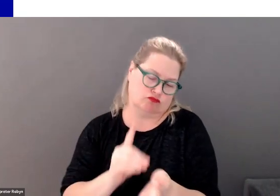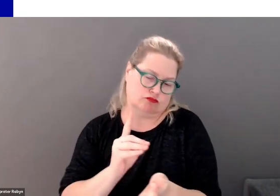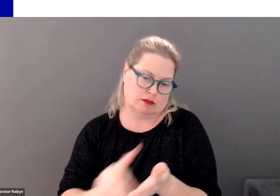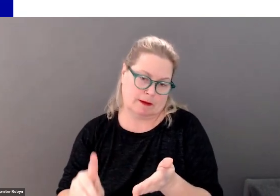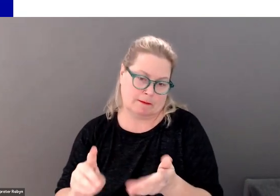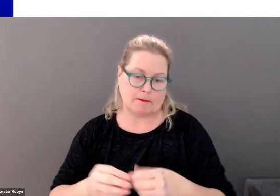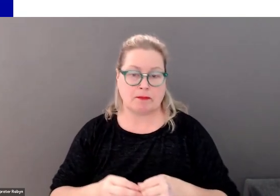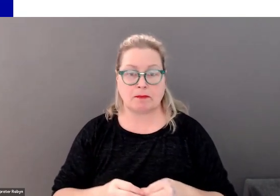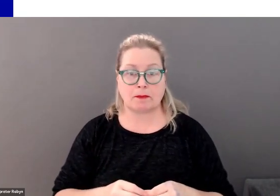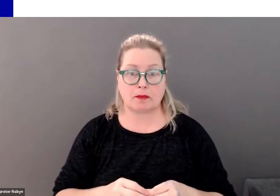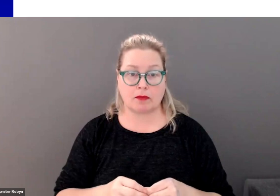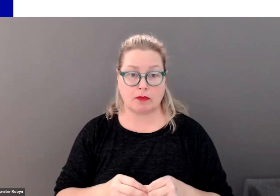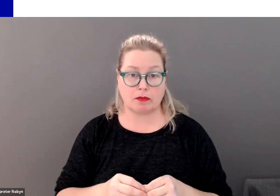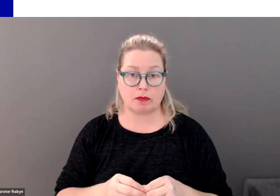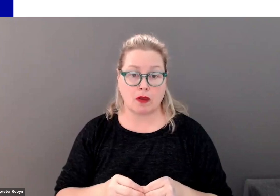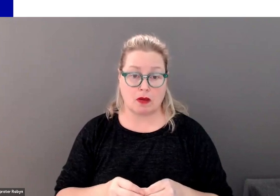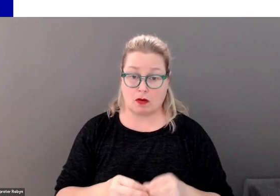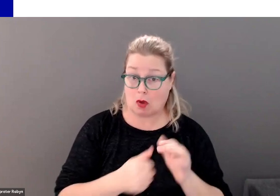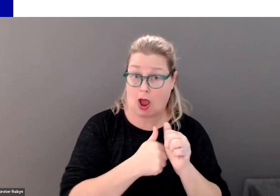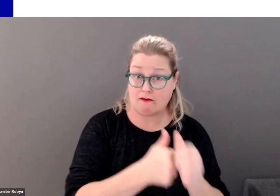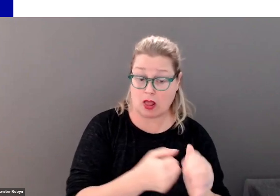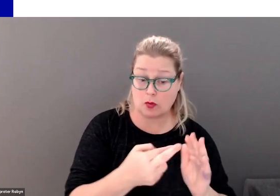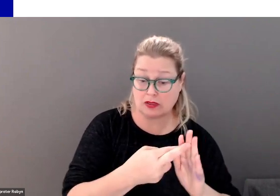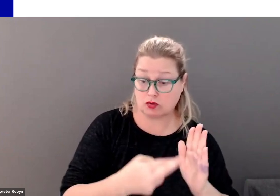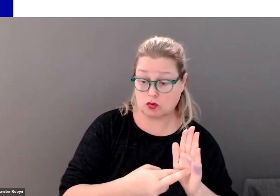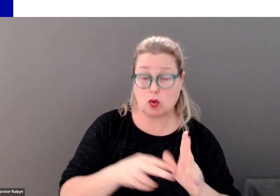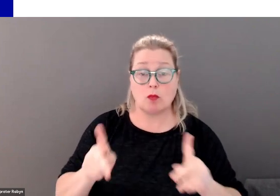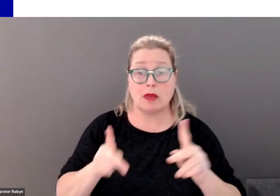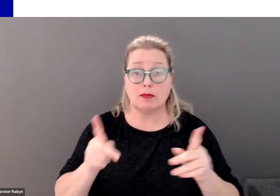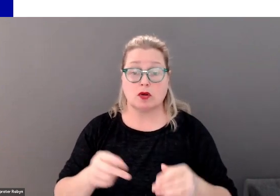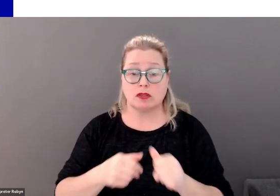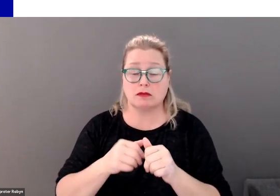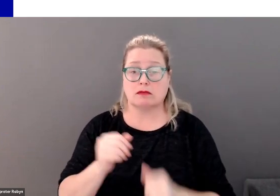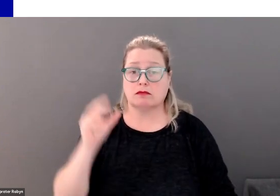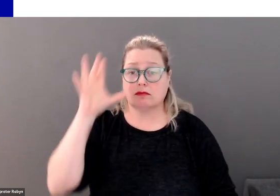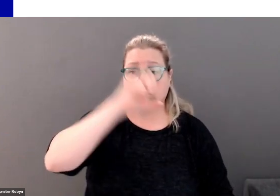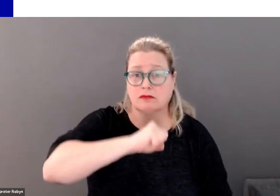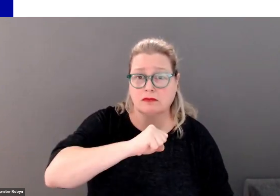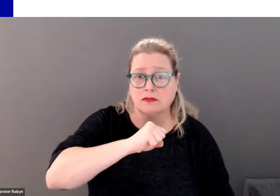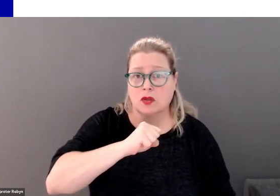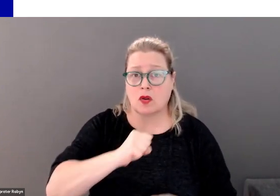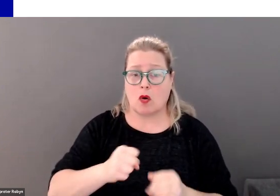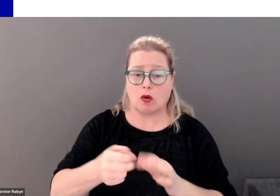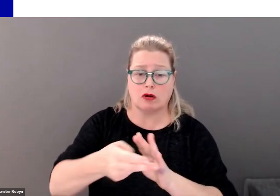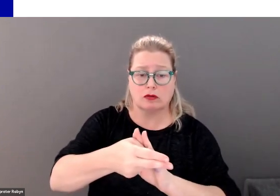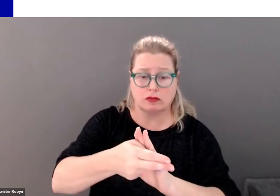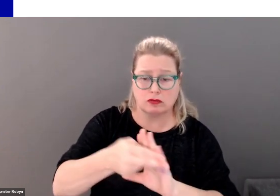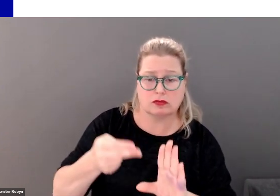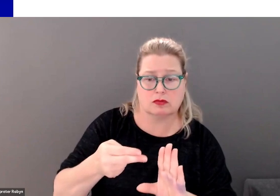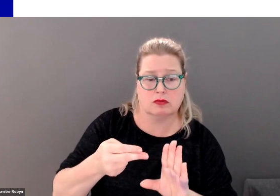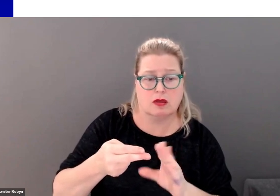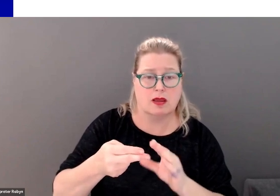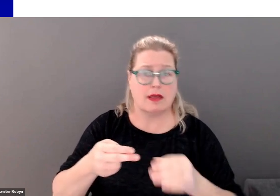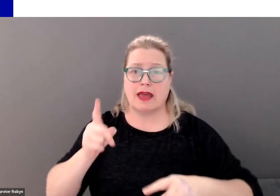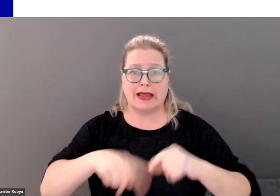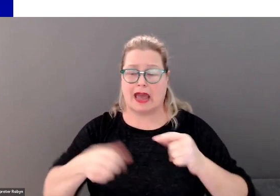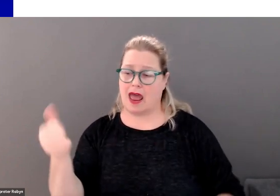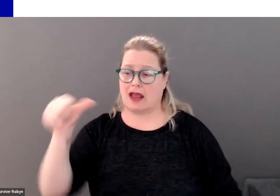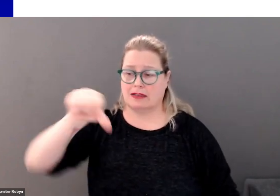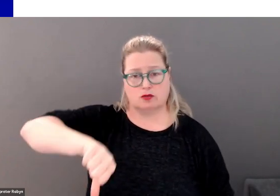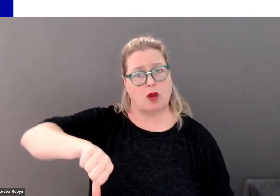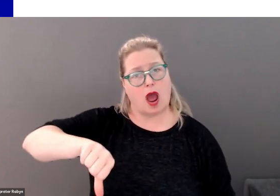not, under this rule, based on speculation, stereotypes, or generalizations, deny qualified individuals with